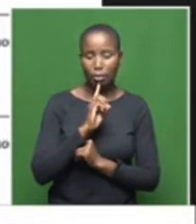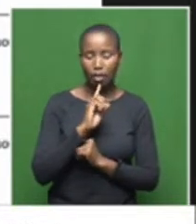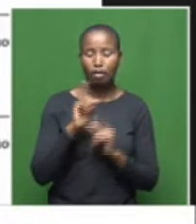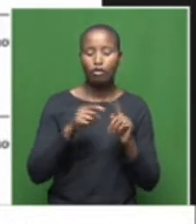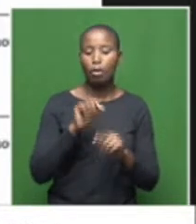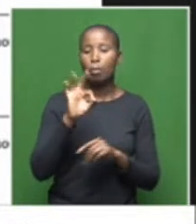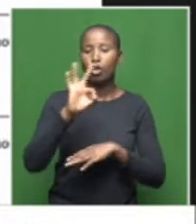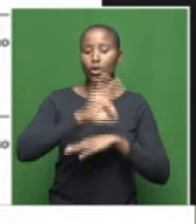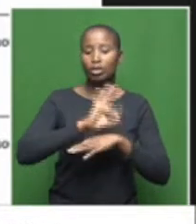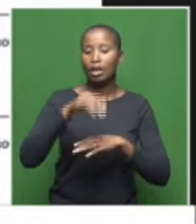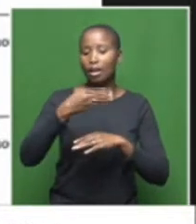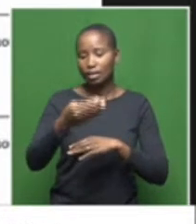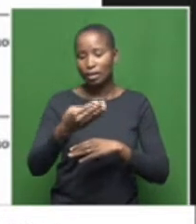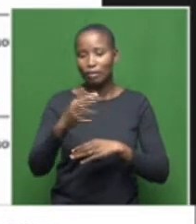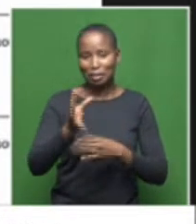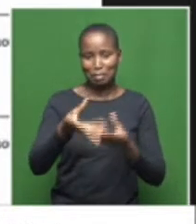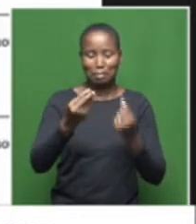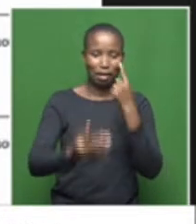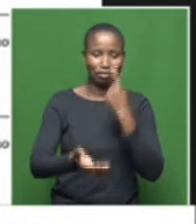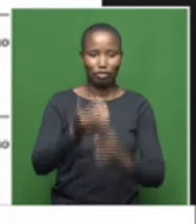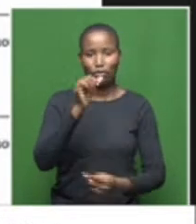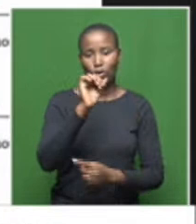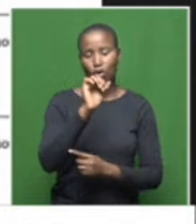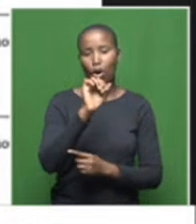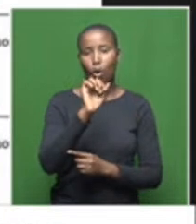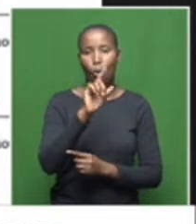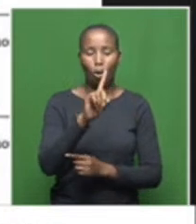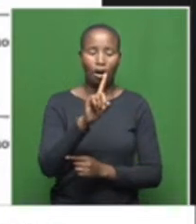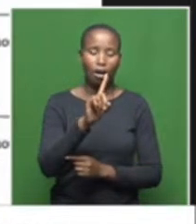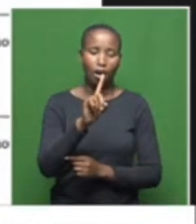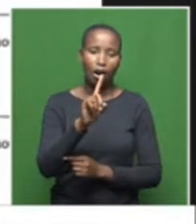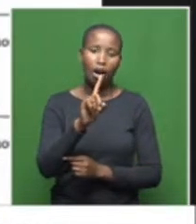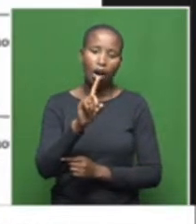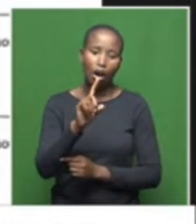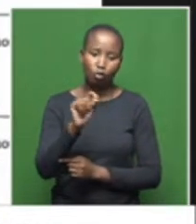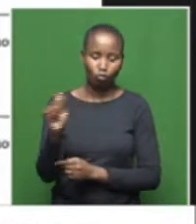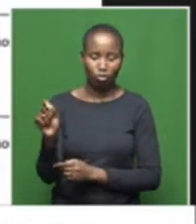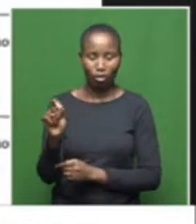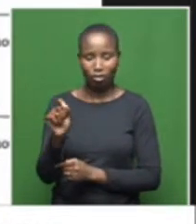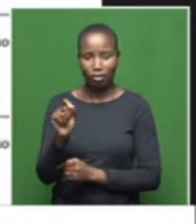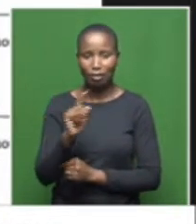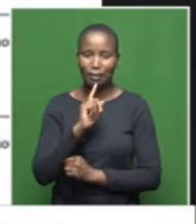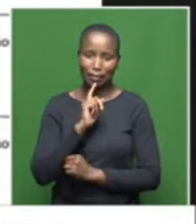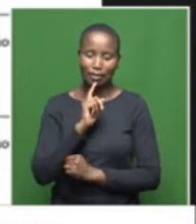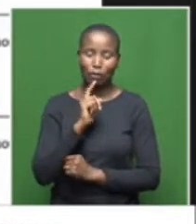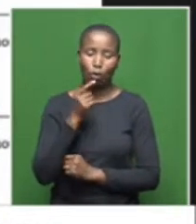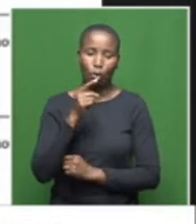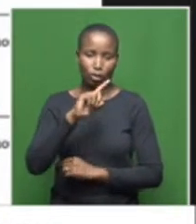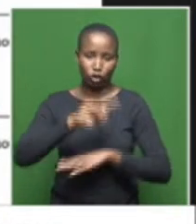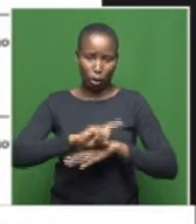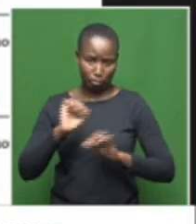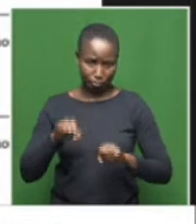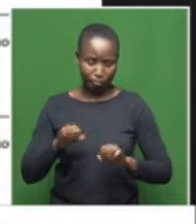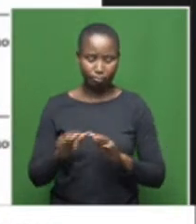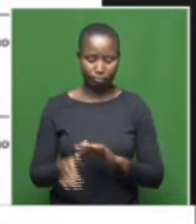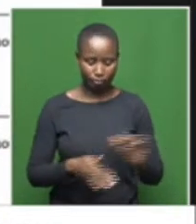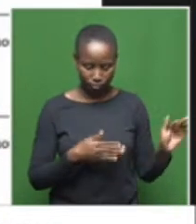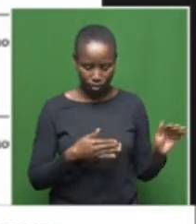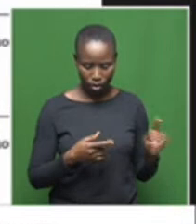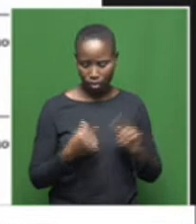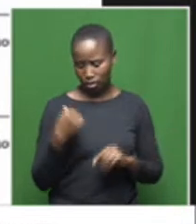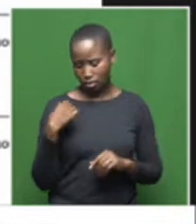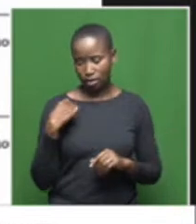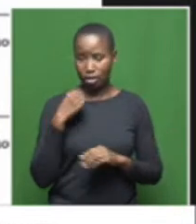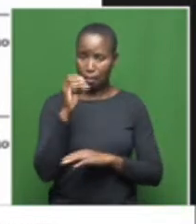3 days, we were able to surpass 100,000 doses in a day. As of yesterday evening, when